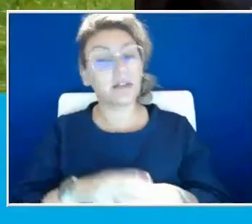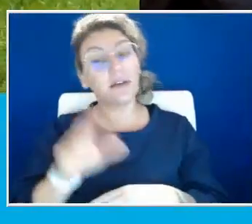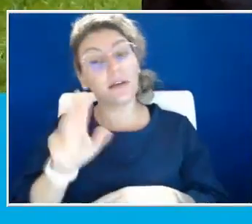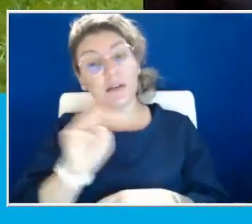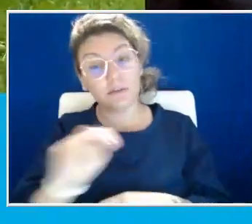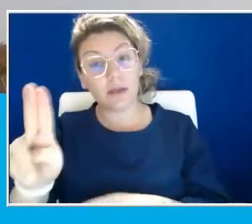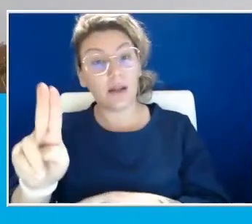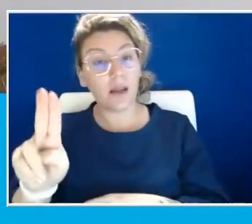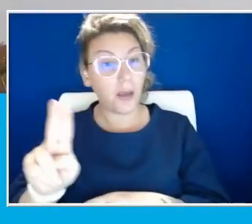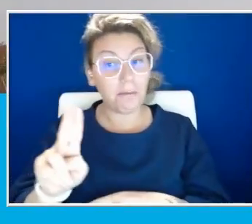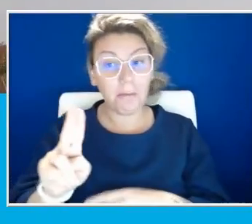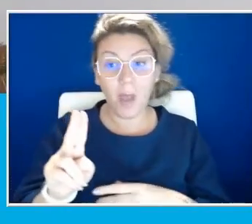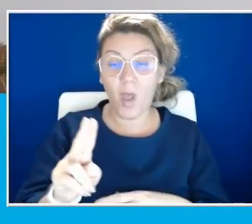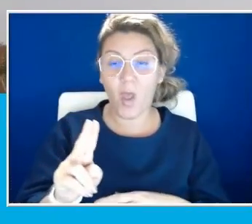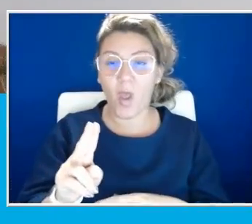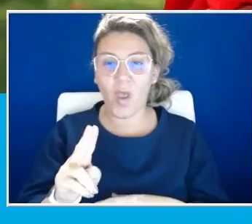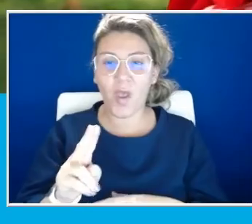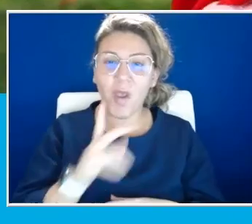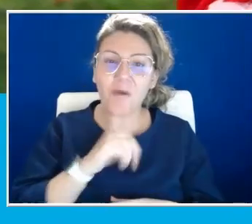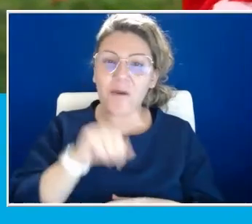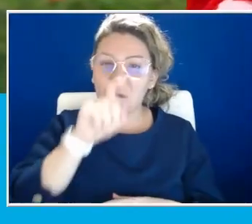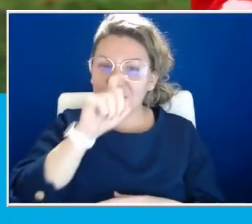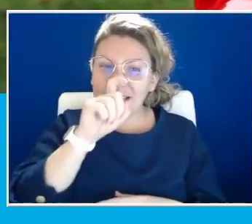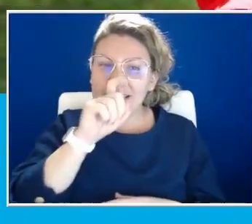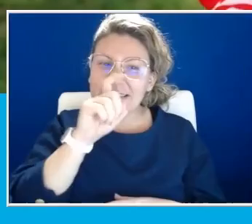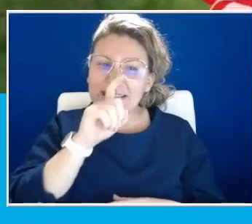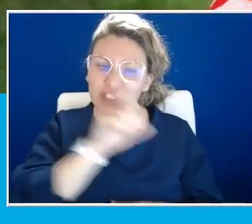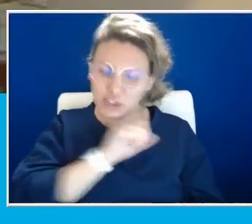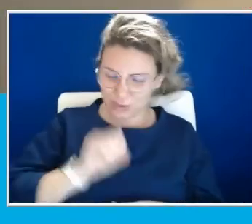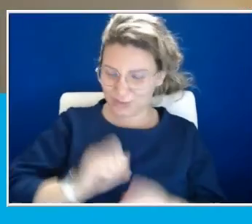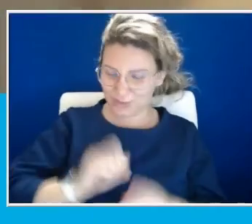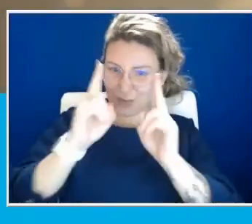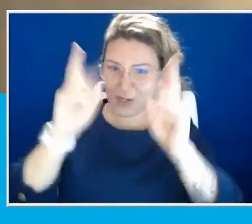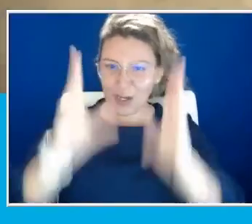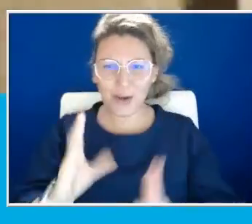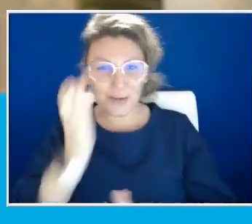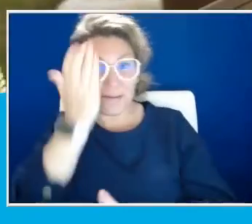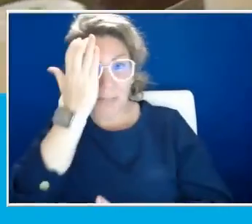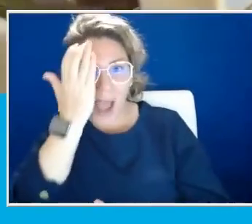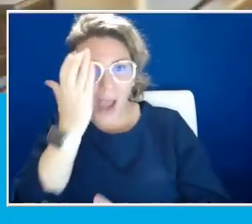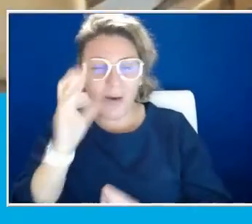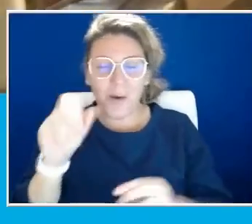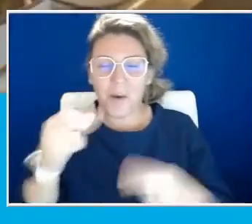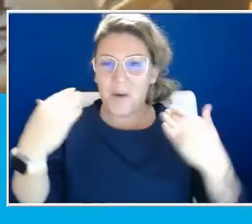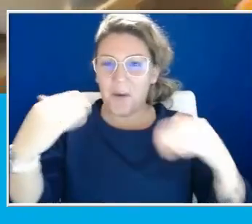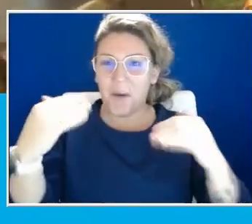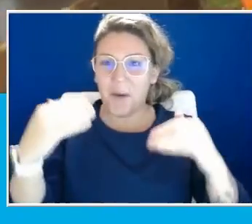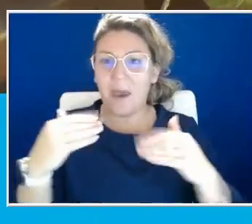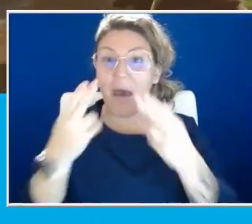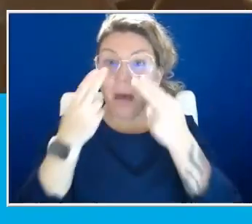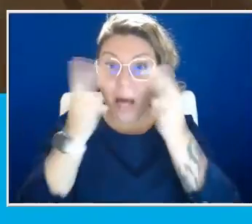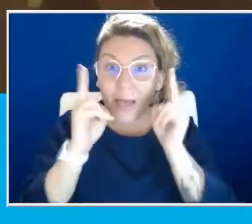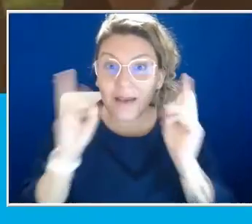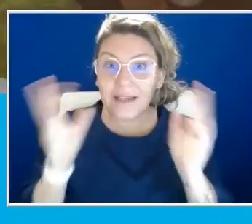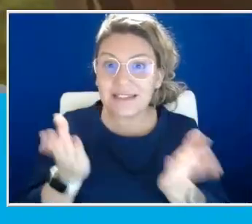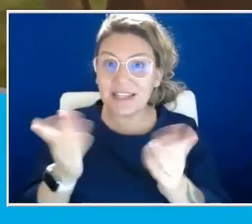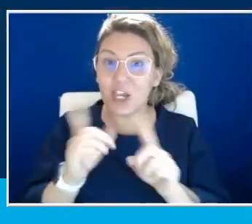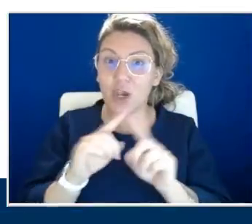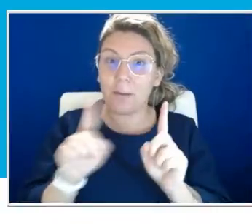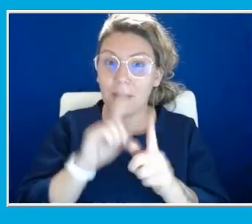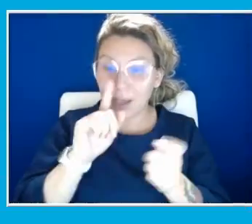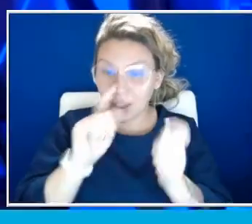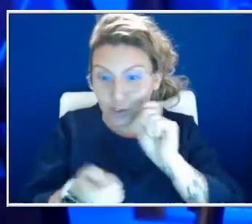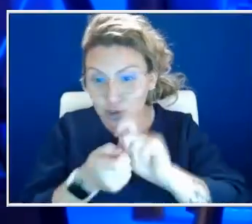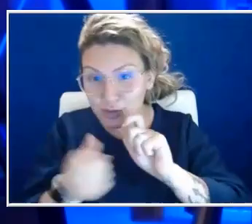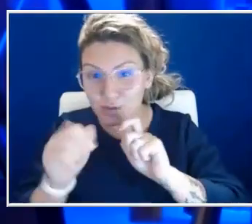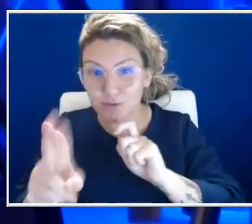Update, witches, superheroes, and pirates. Oh my. Halloween is here, but trick-or-treaters might not be the biggest